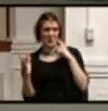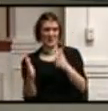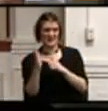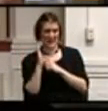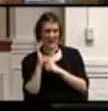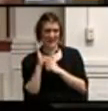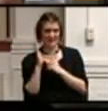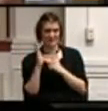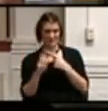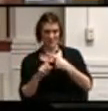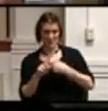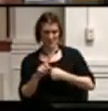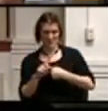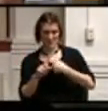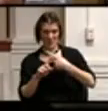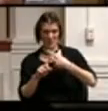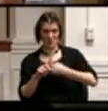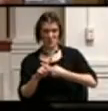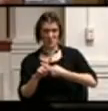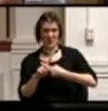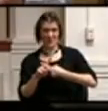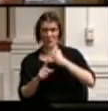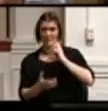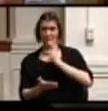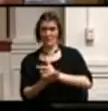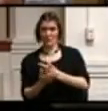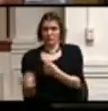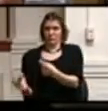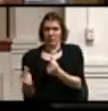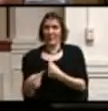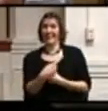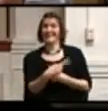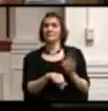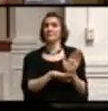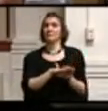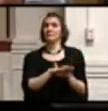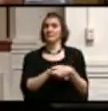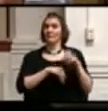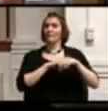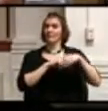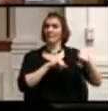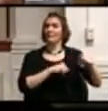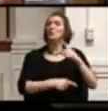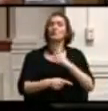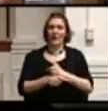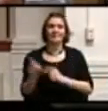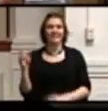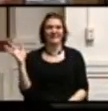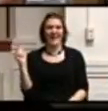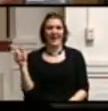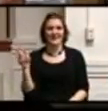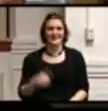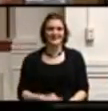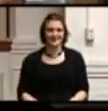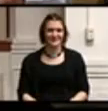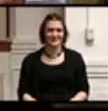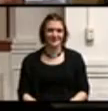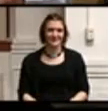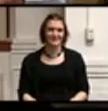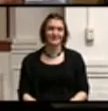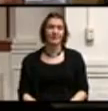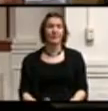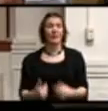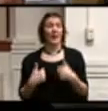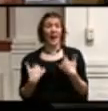within a month or a little bit over. So considerably which will be quicker. Yeah. Considerably quicker, gotcha. Yes. I'm